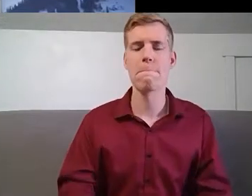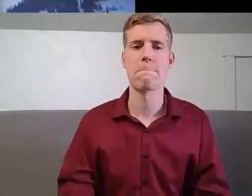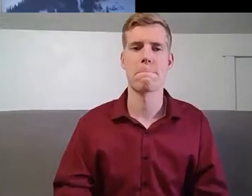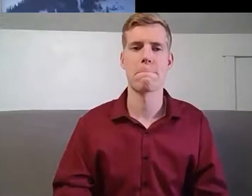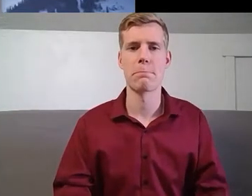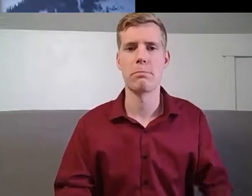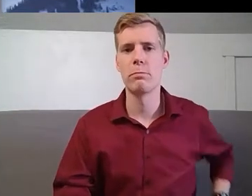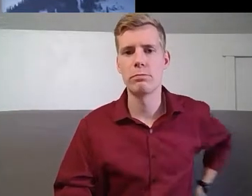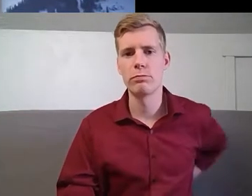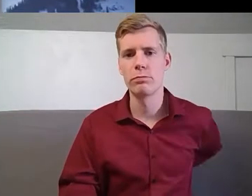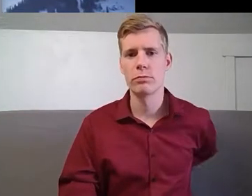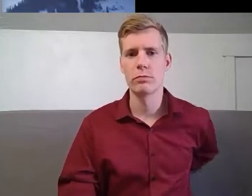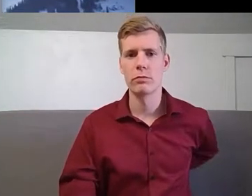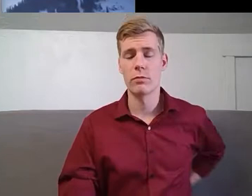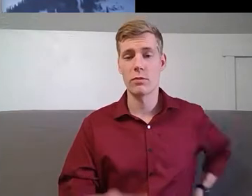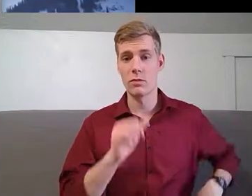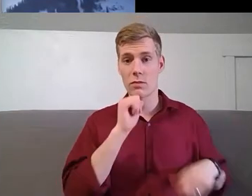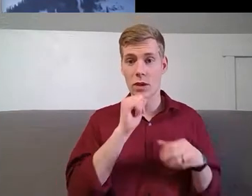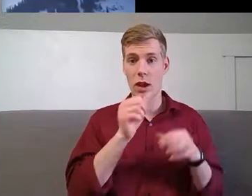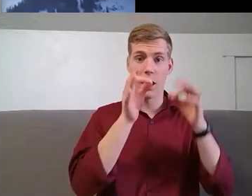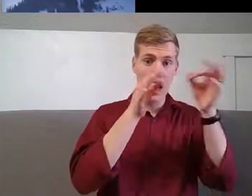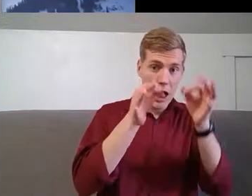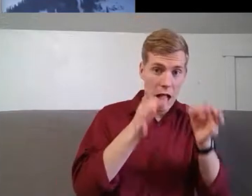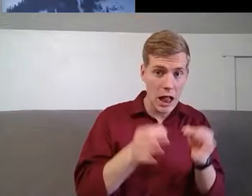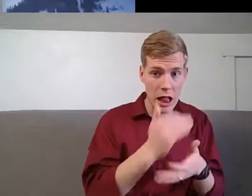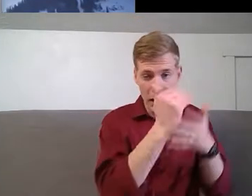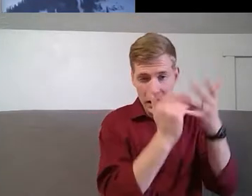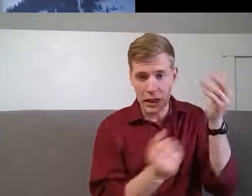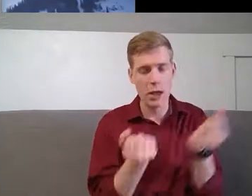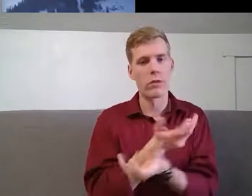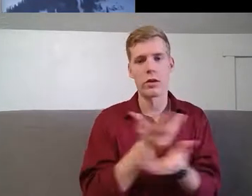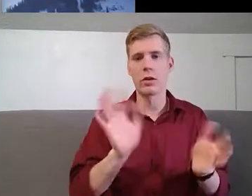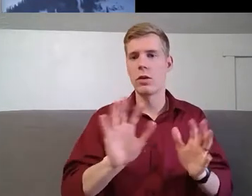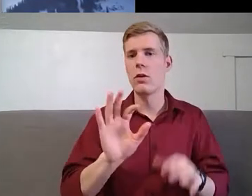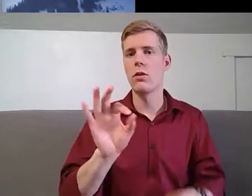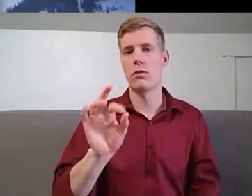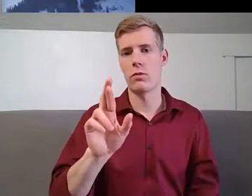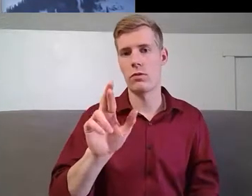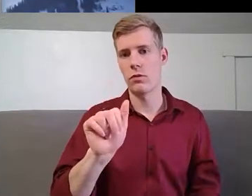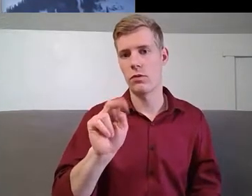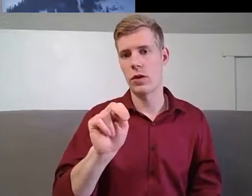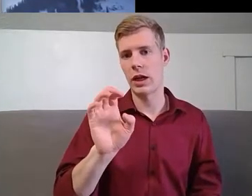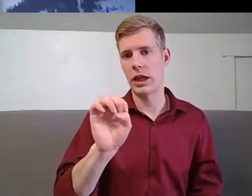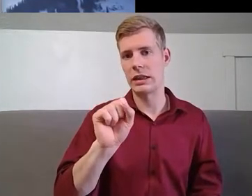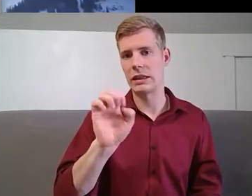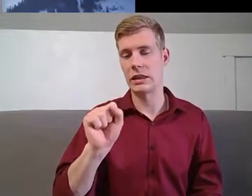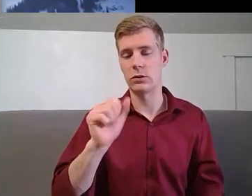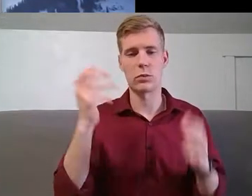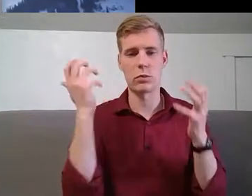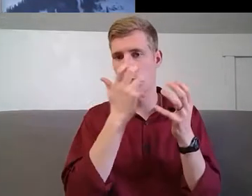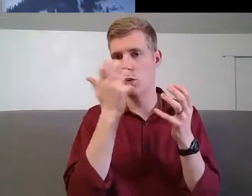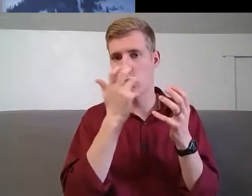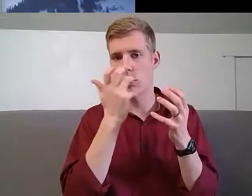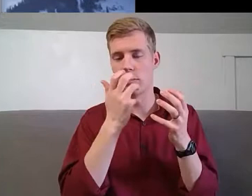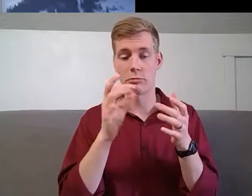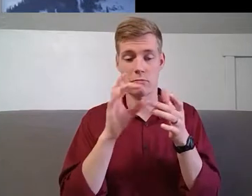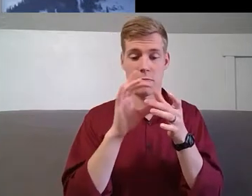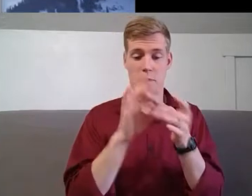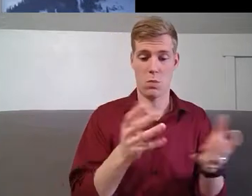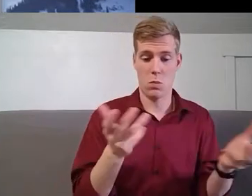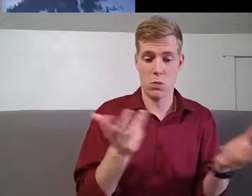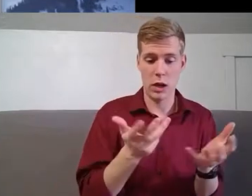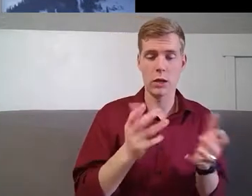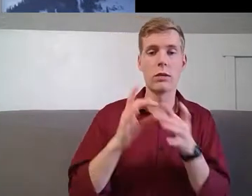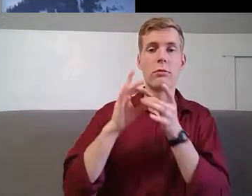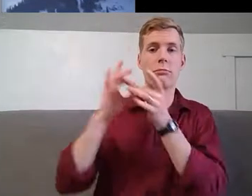So I'm not going to go over everything, but frankincense is great. And I post on there what it connects you to. It's connection